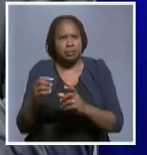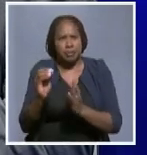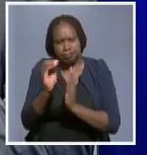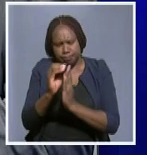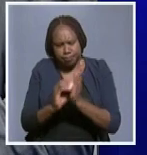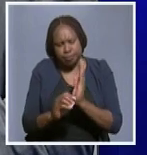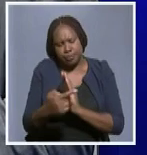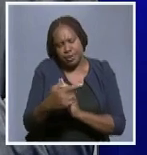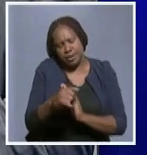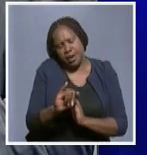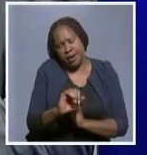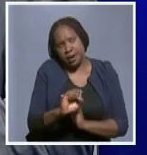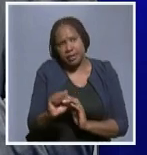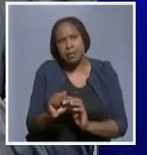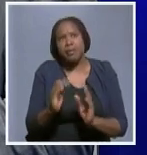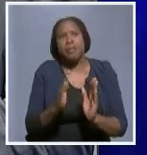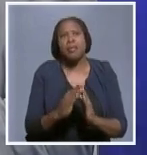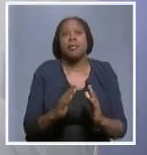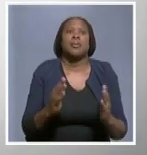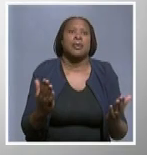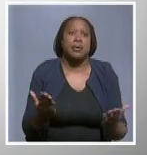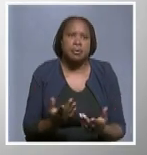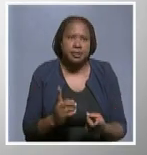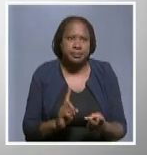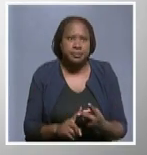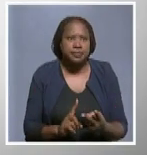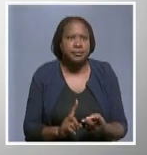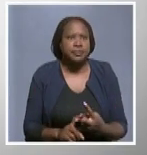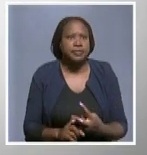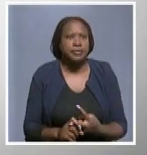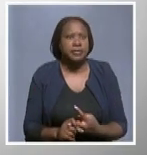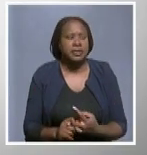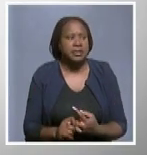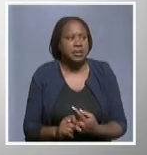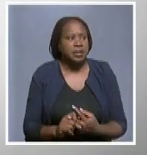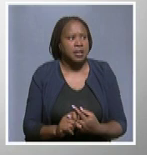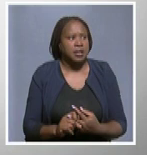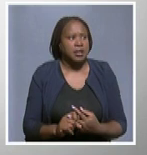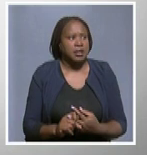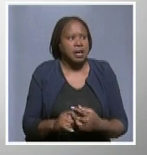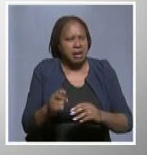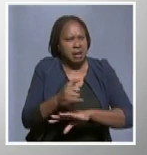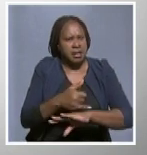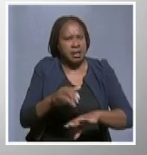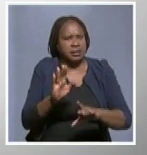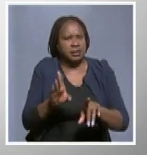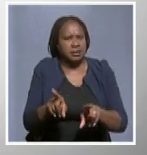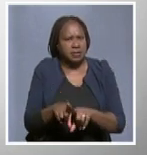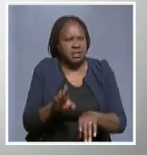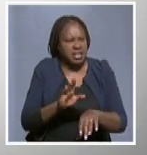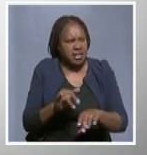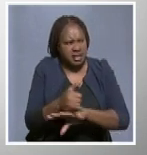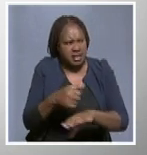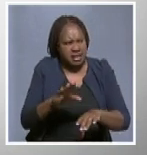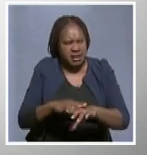coordinates in terms of where this household is. And it's also beneficial if you look at the areas of the